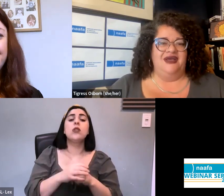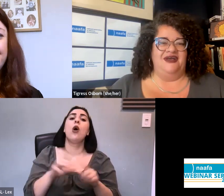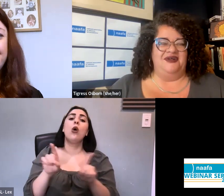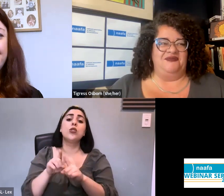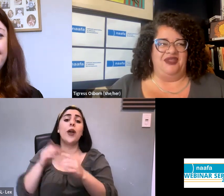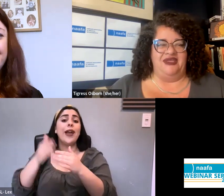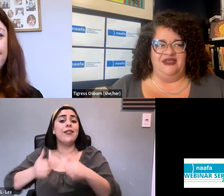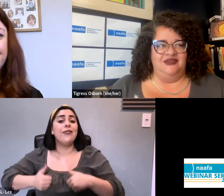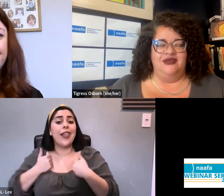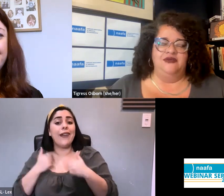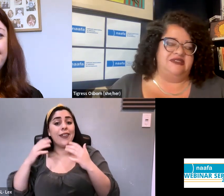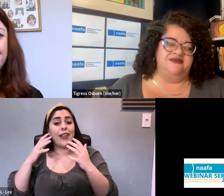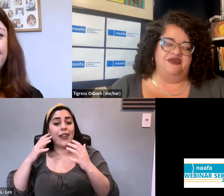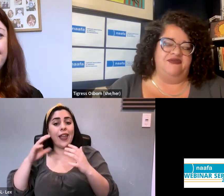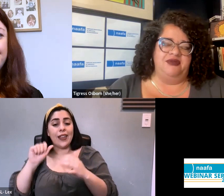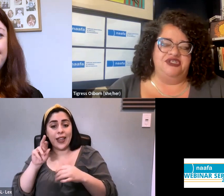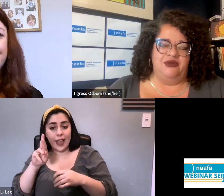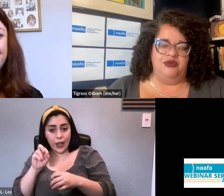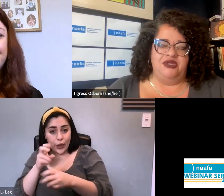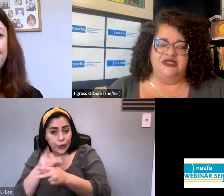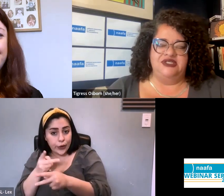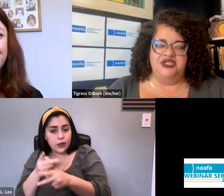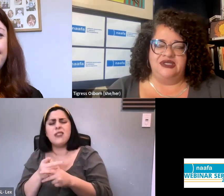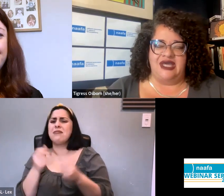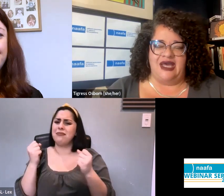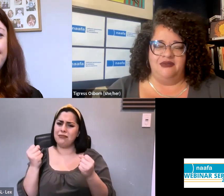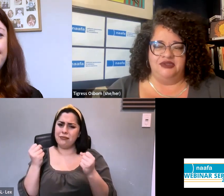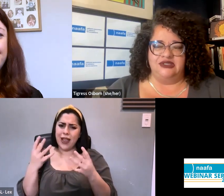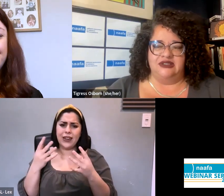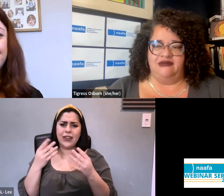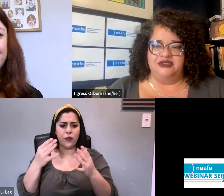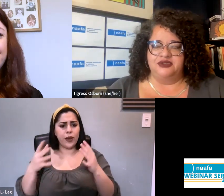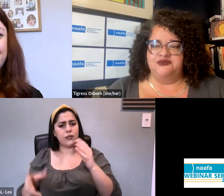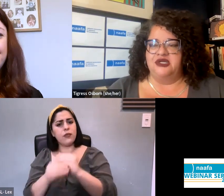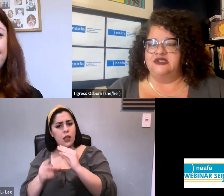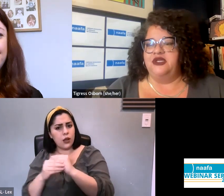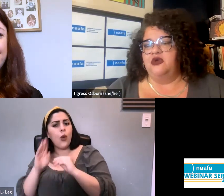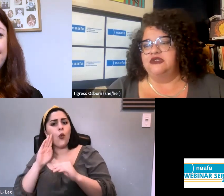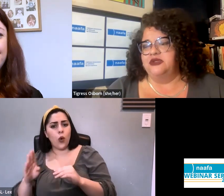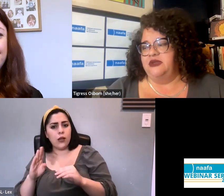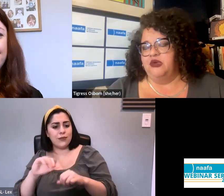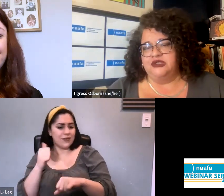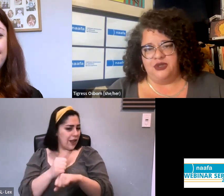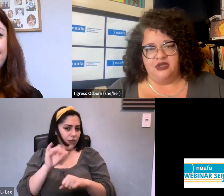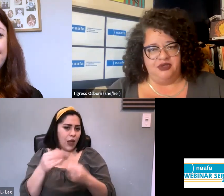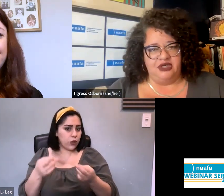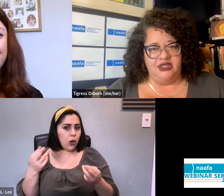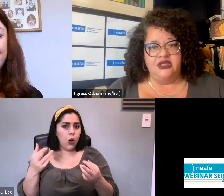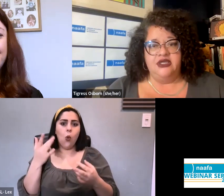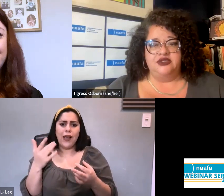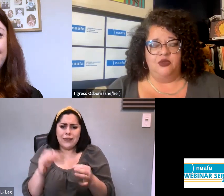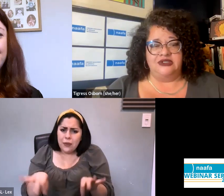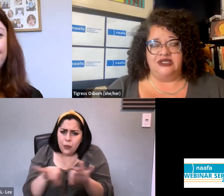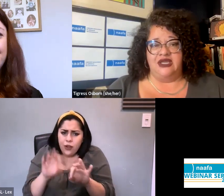care, like lots of different information that we'll be continuing to add and build out that resource, because we know it's really important to our